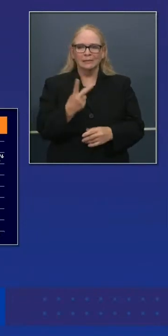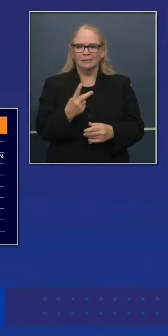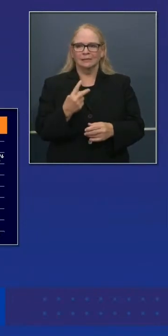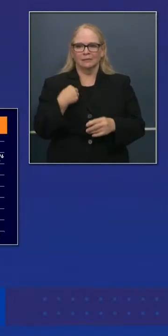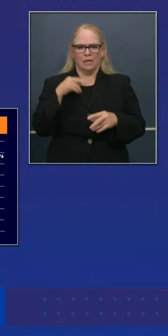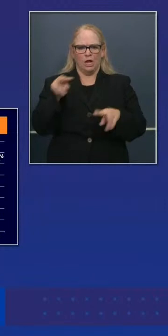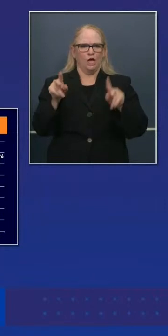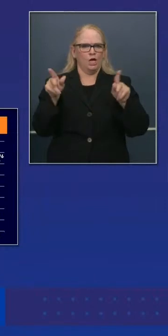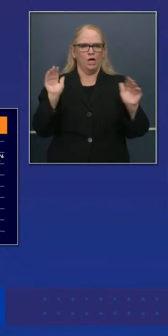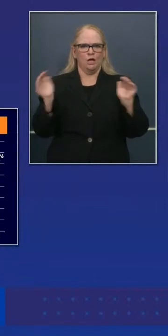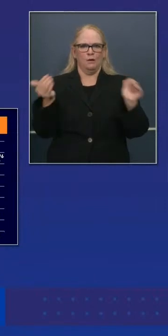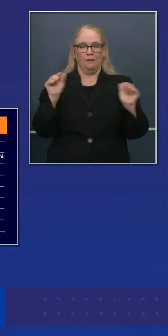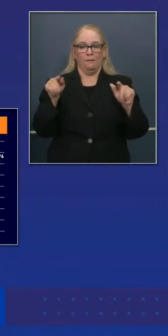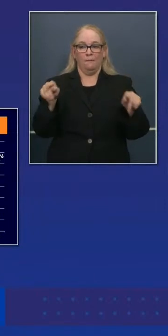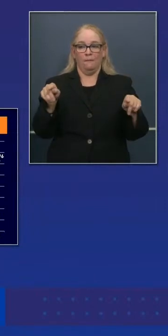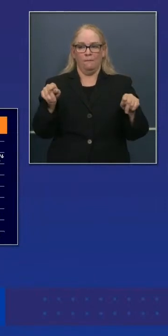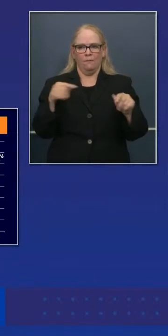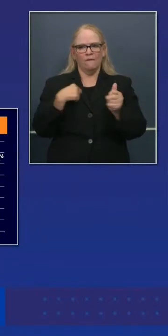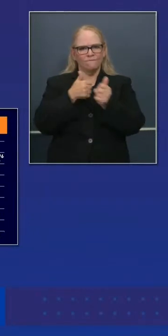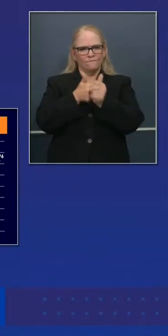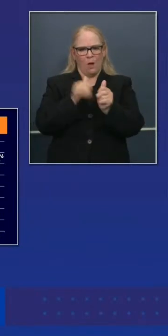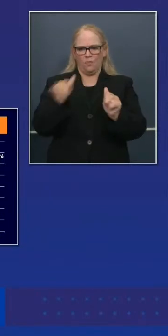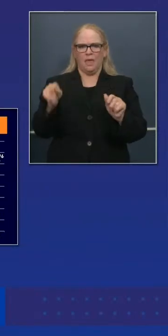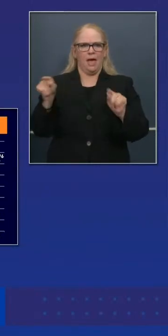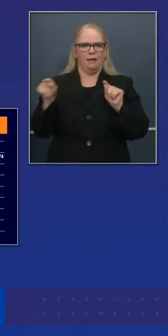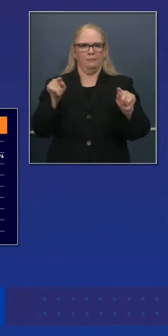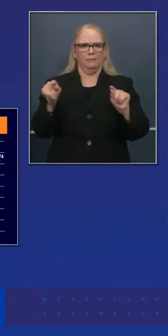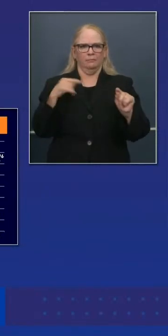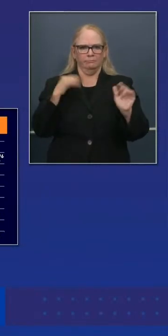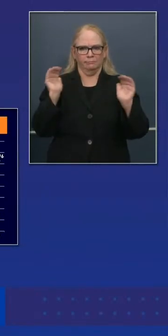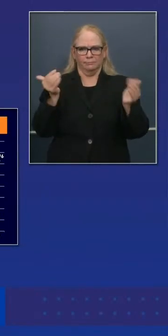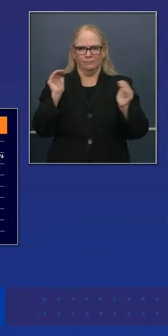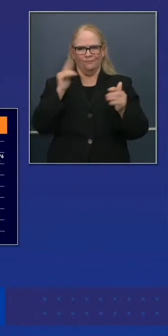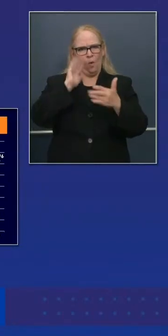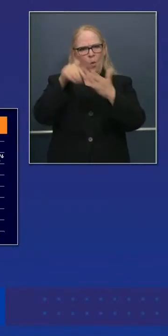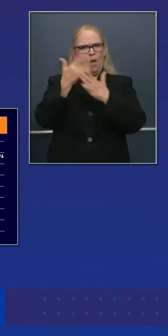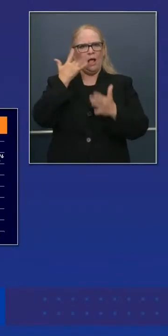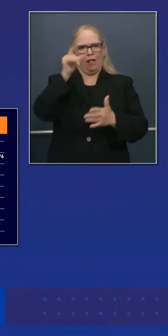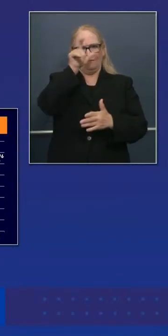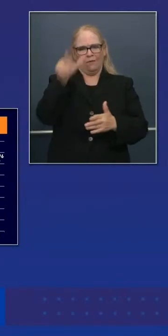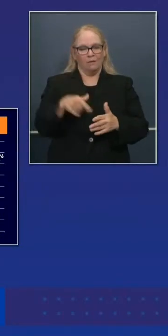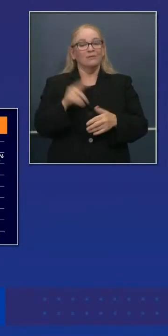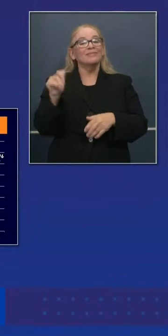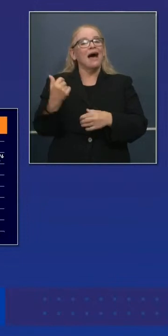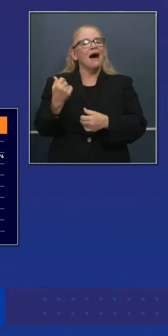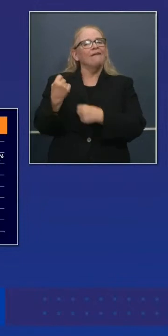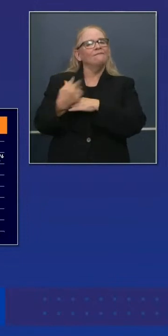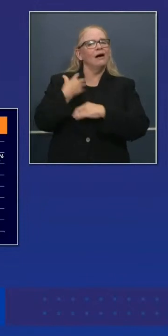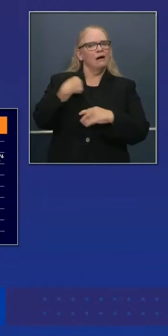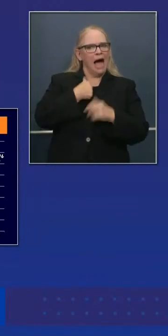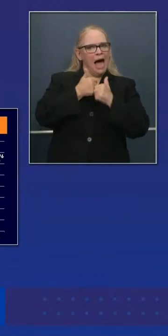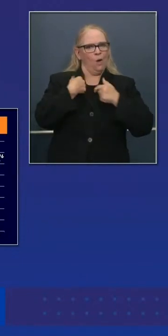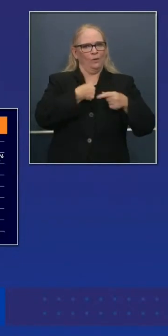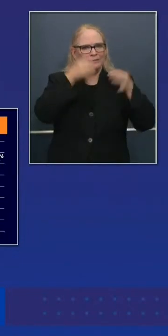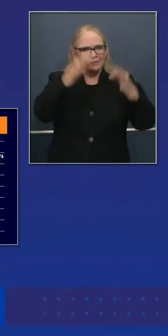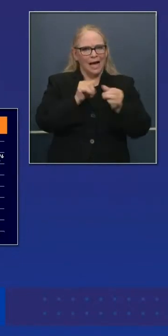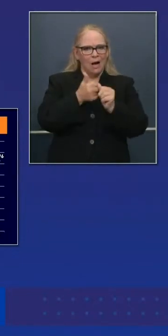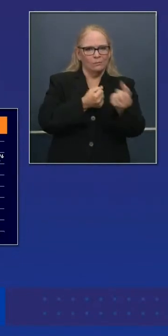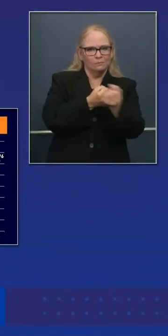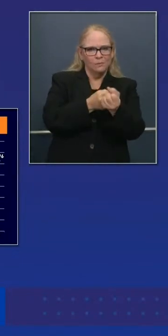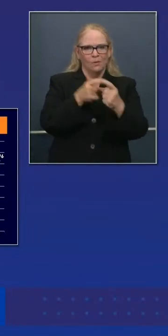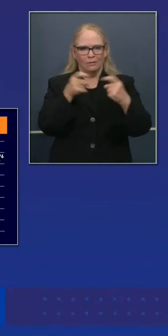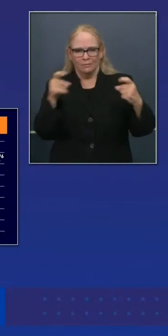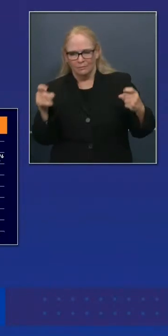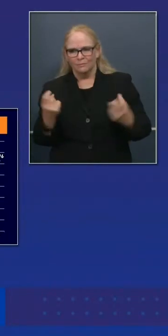allocate resources and really generating a laser-like focus in terms of our healthcare delivery